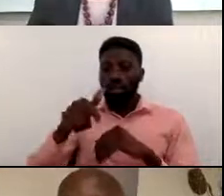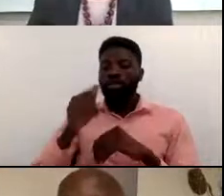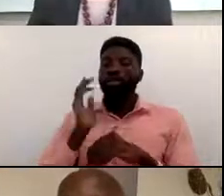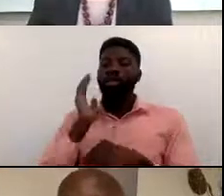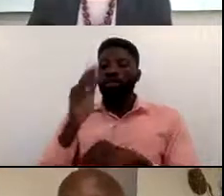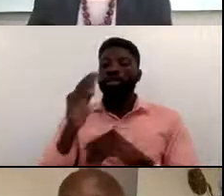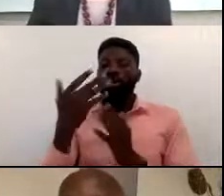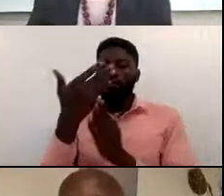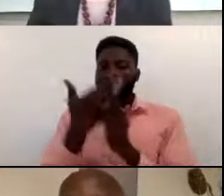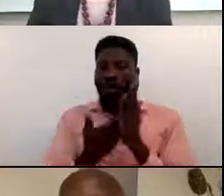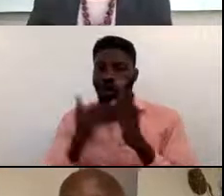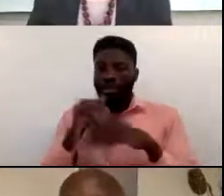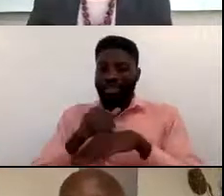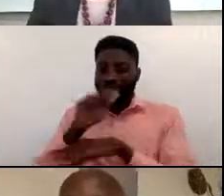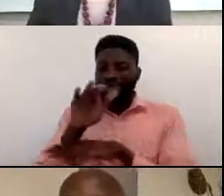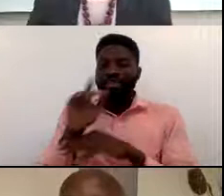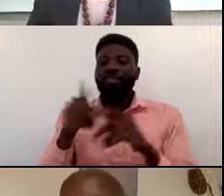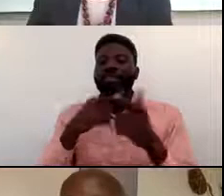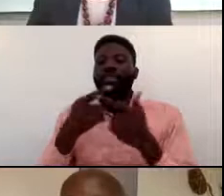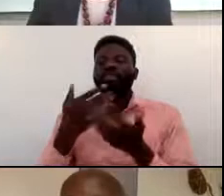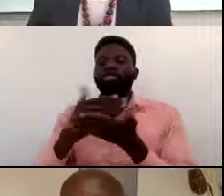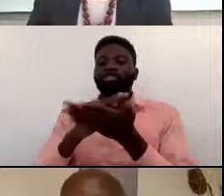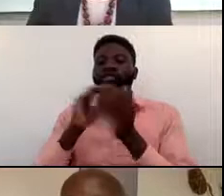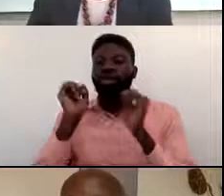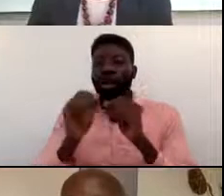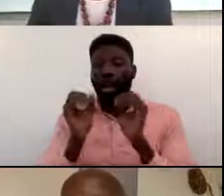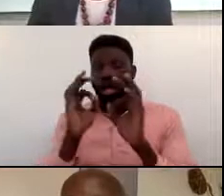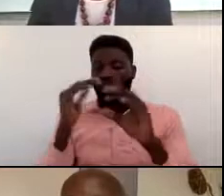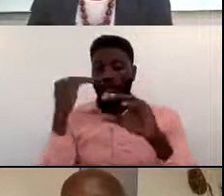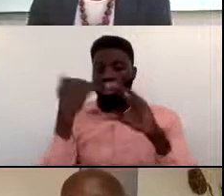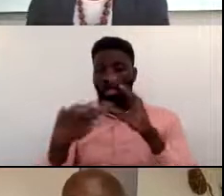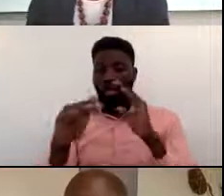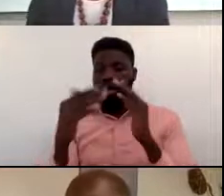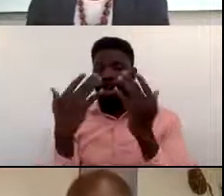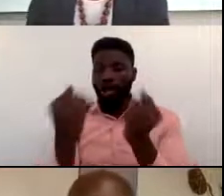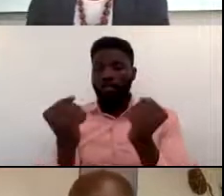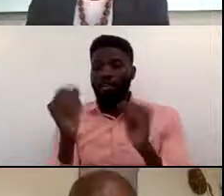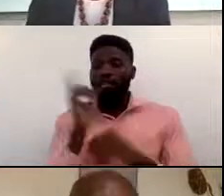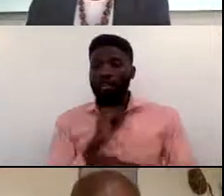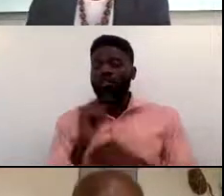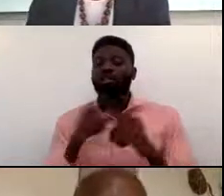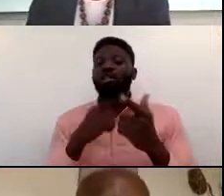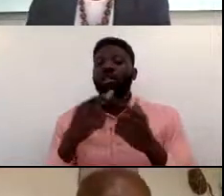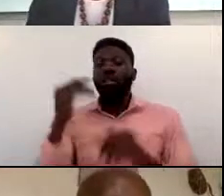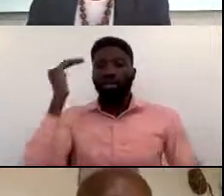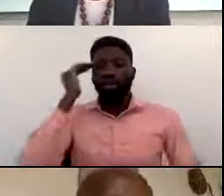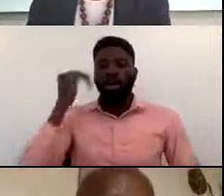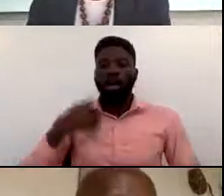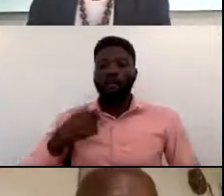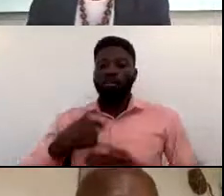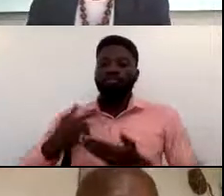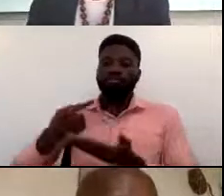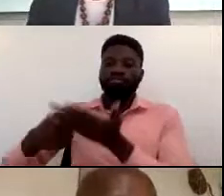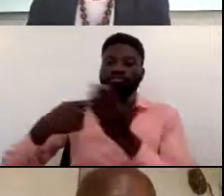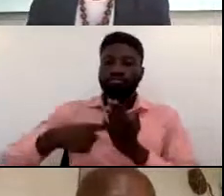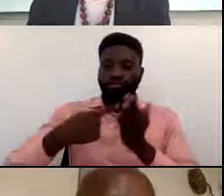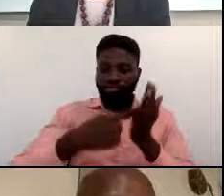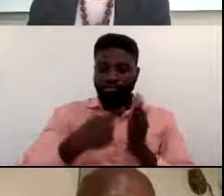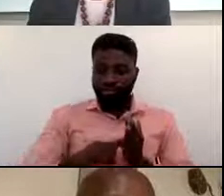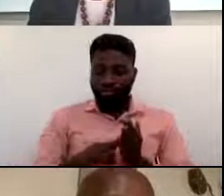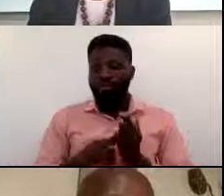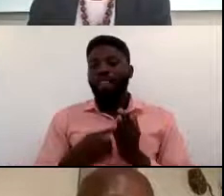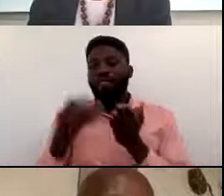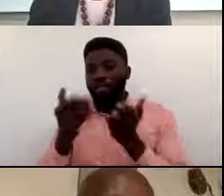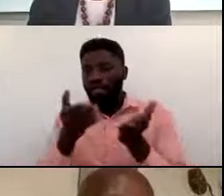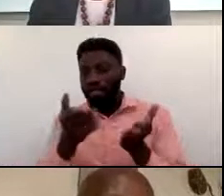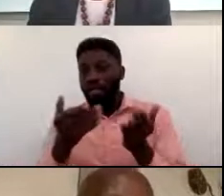If you have gotten our email on attending this call, you would also know that there is a discussion forum that's already enabled for you, so